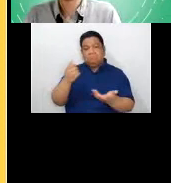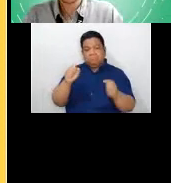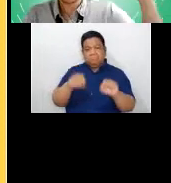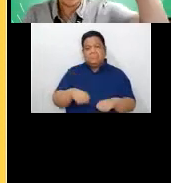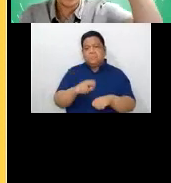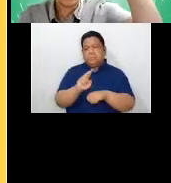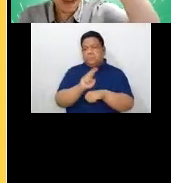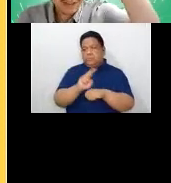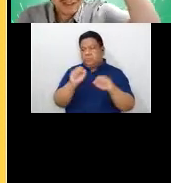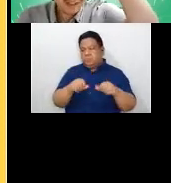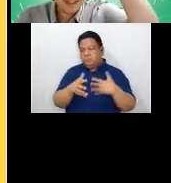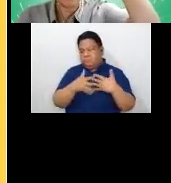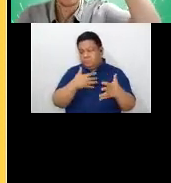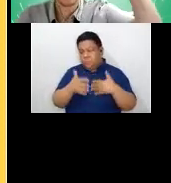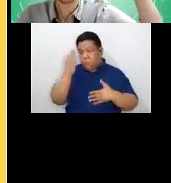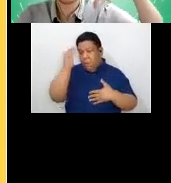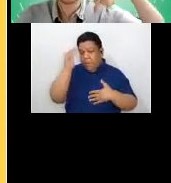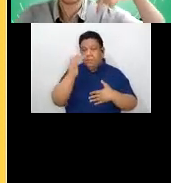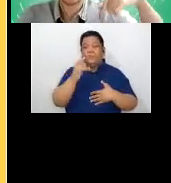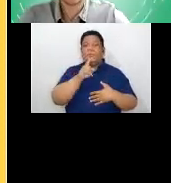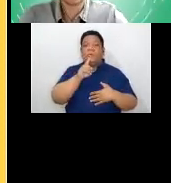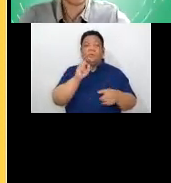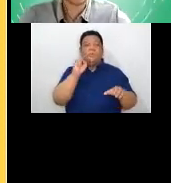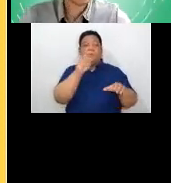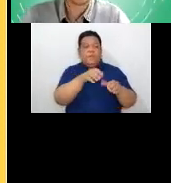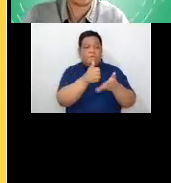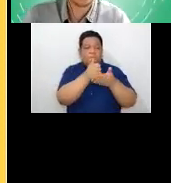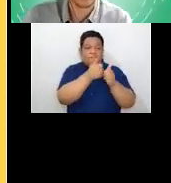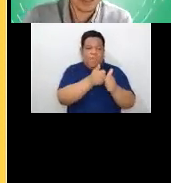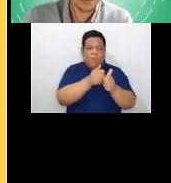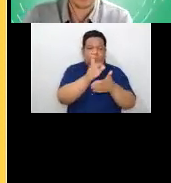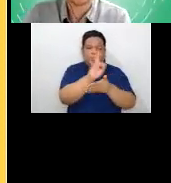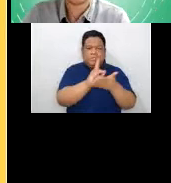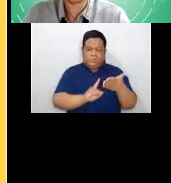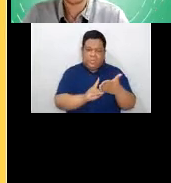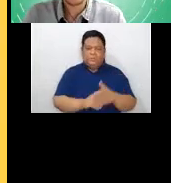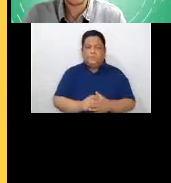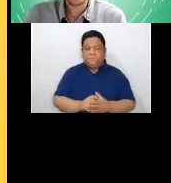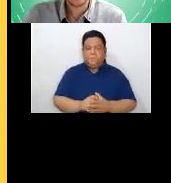machine because it deposits it in a specific pattern. It's not limited to a specific shape or pattern.